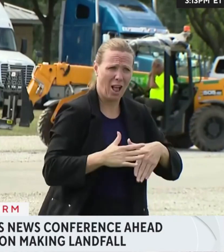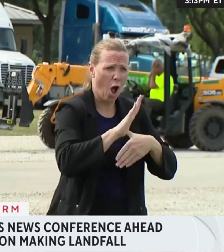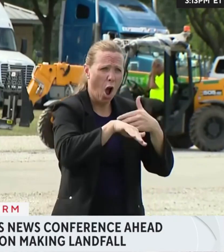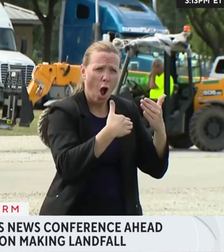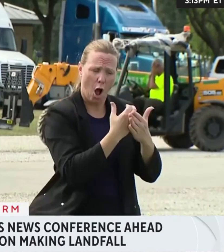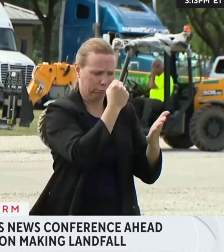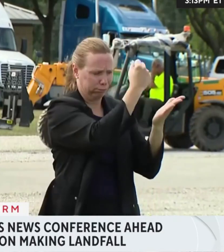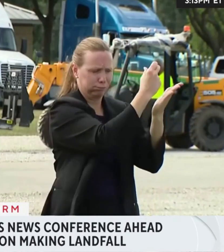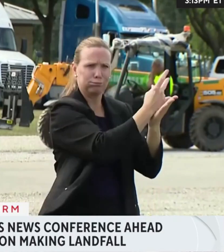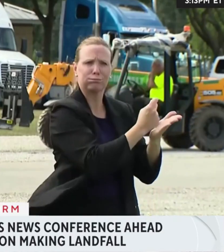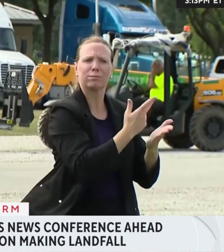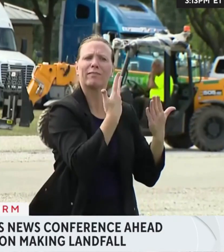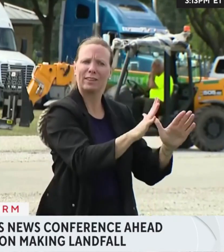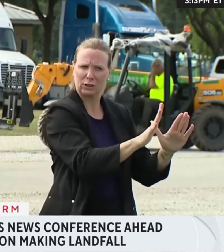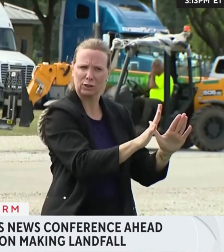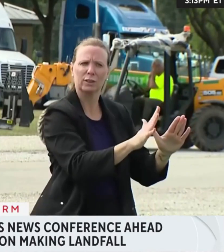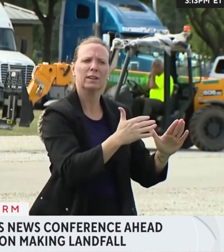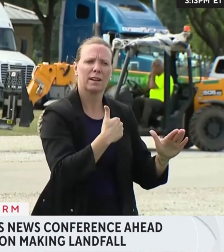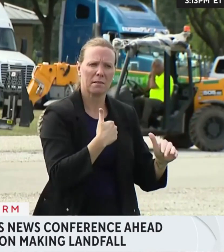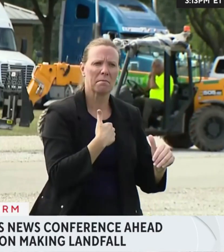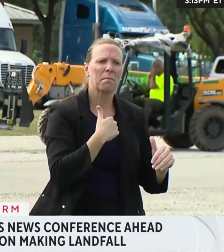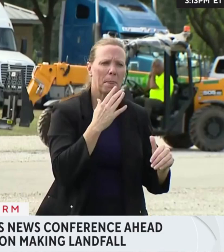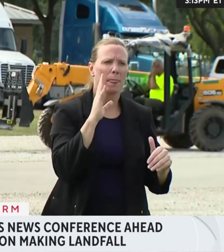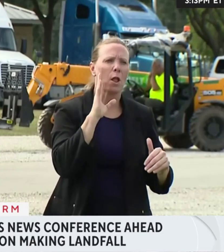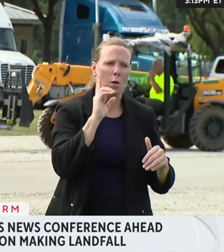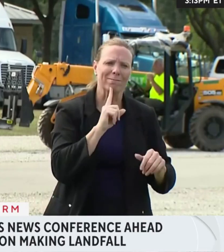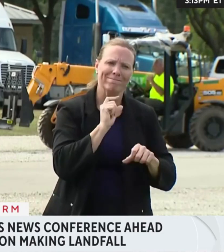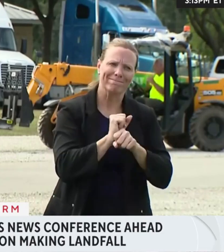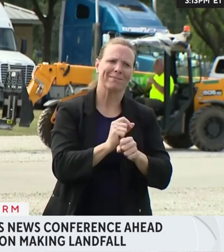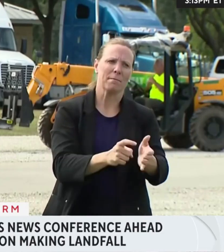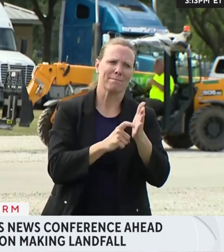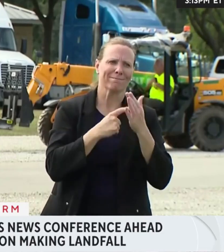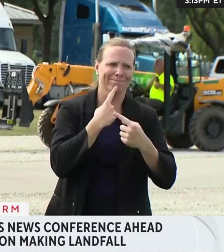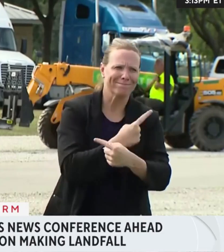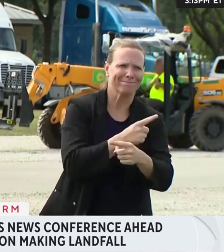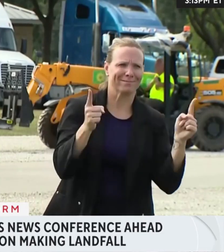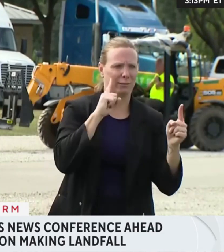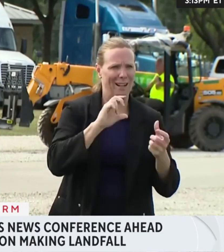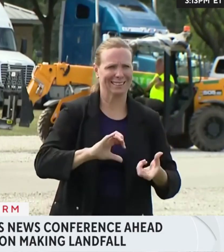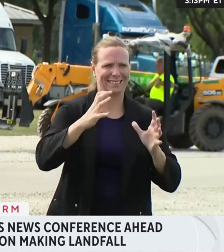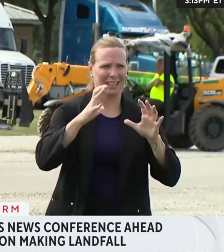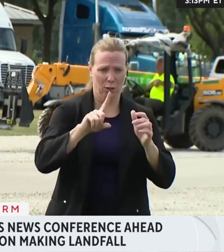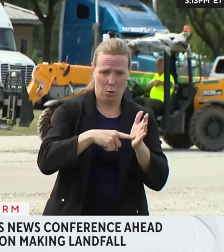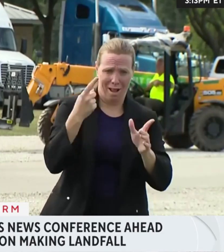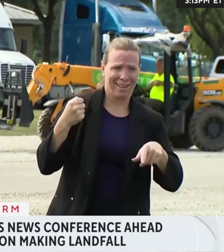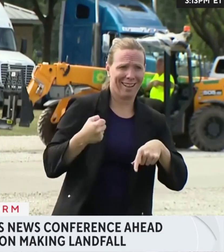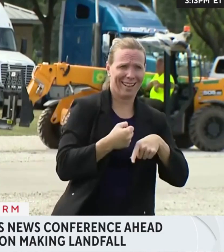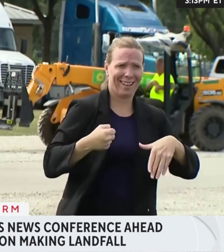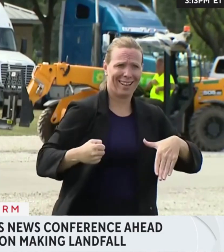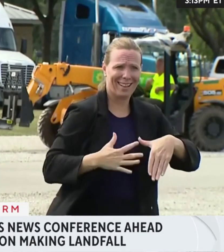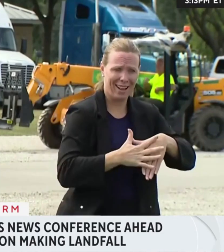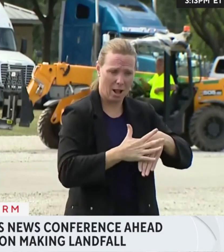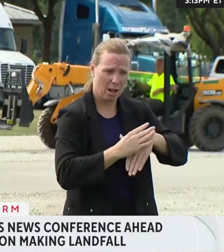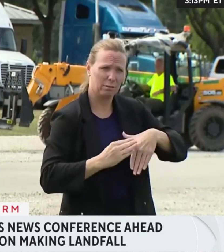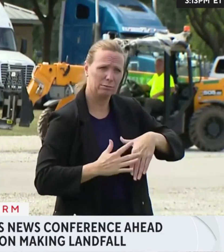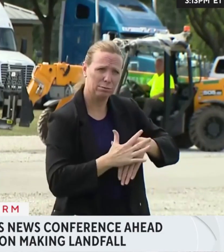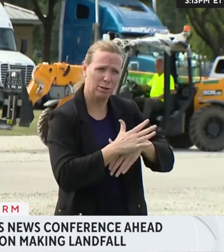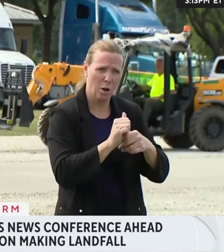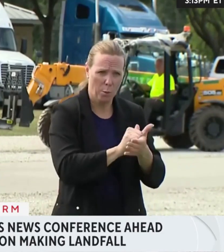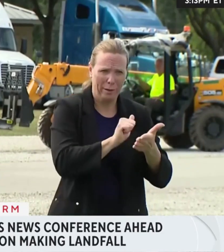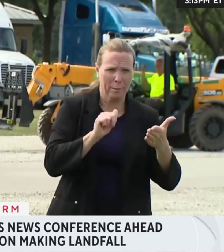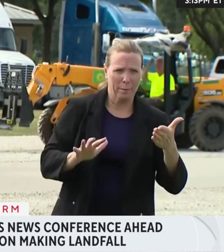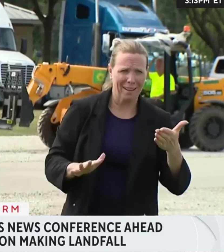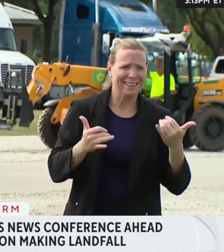major disaster declaration approved once the storm hits, and that will be things like debris removal and individual assistance. We still